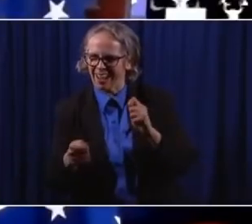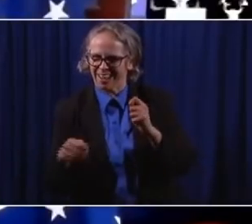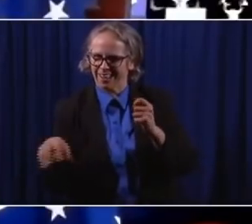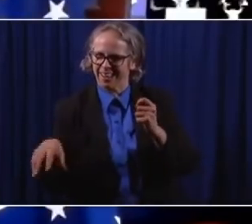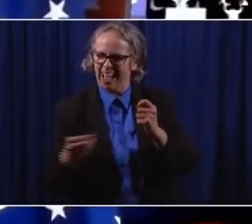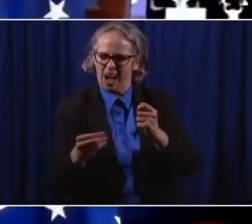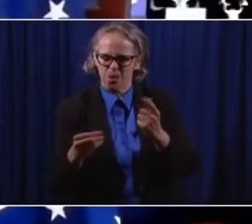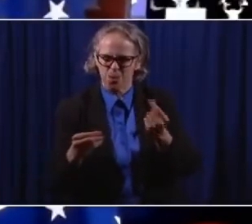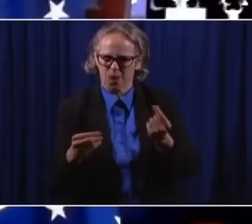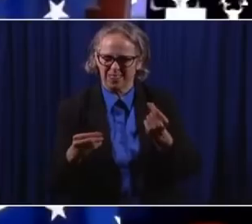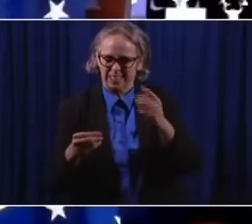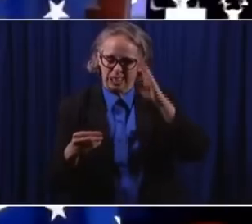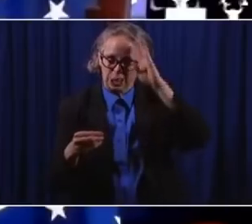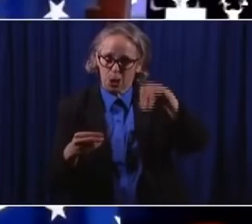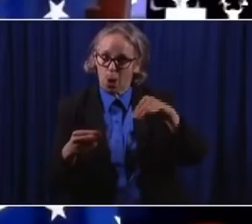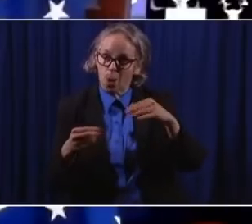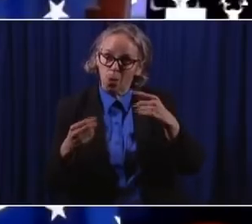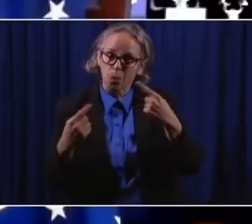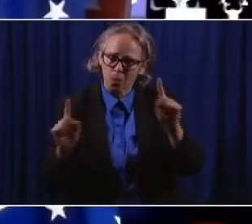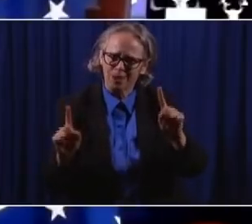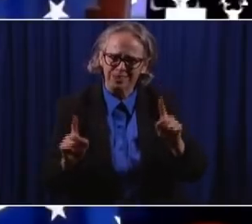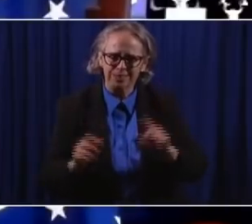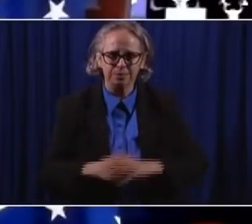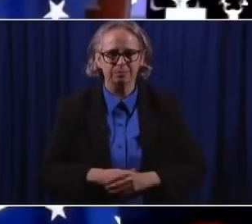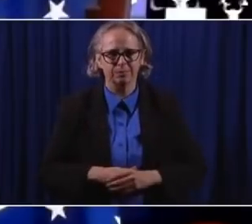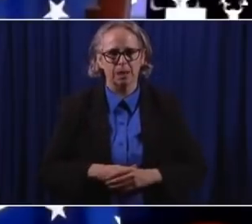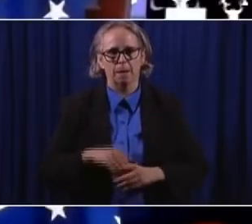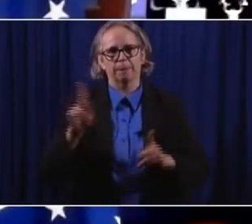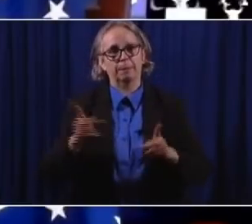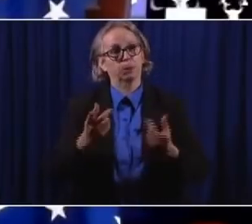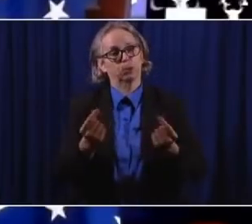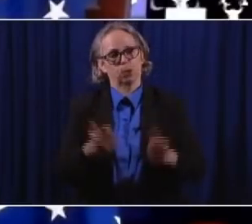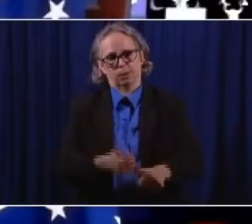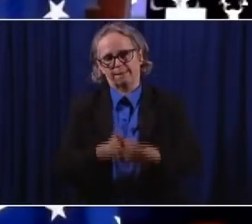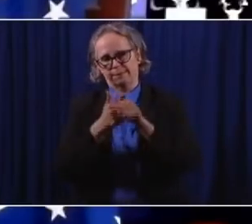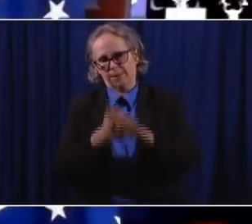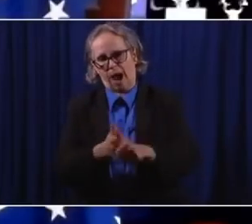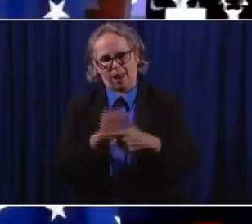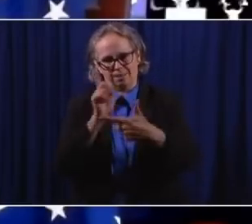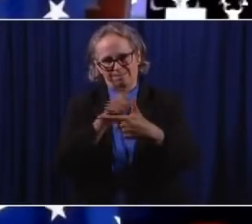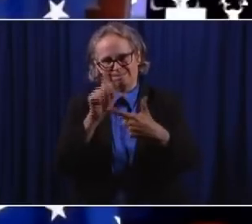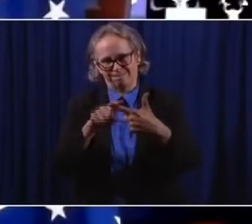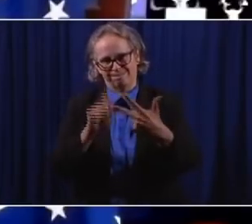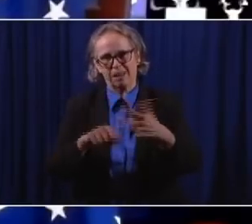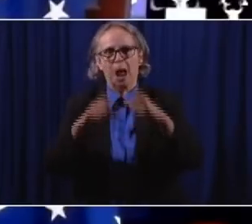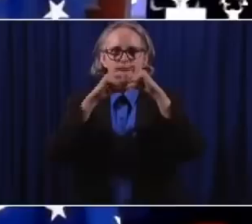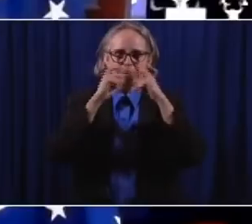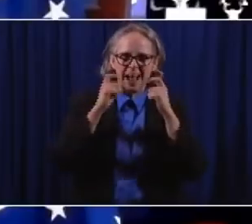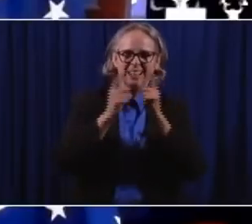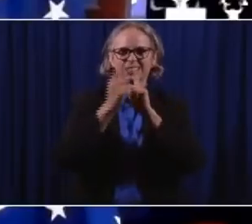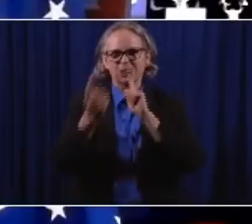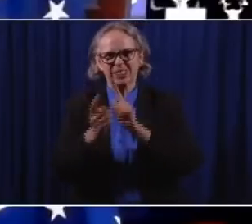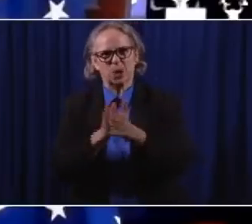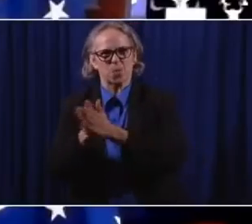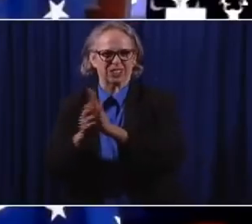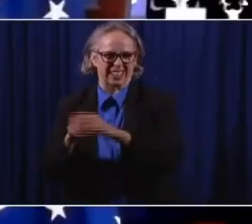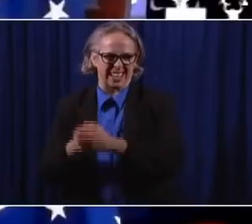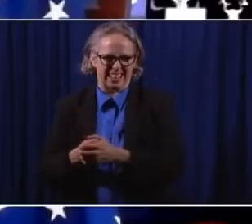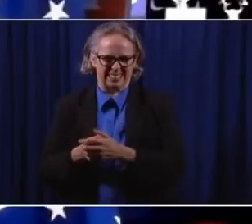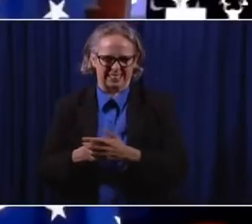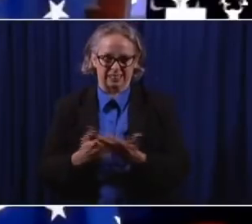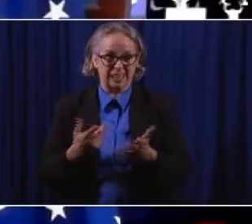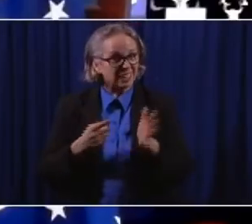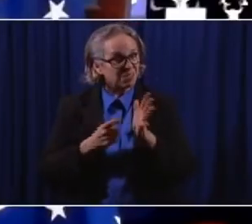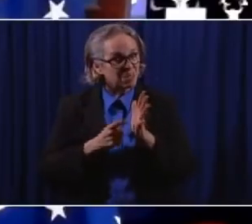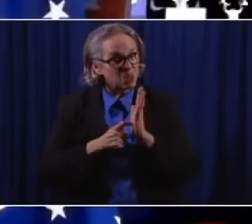make sure that everybody's following the protocols. And we're adding a provision that will require each sports venue